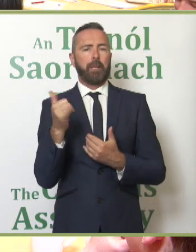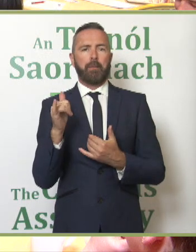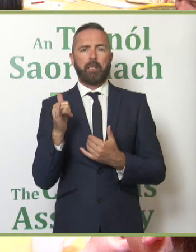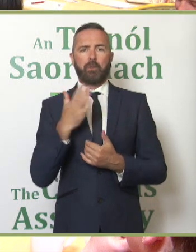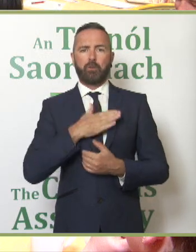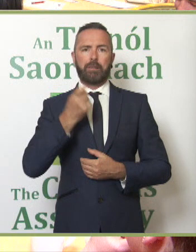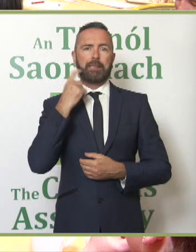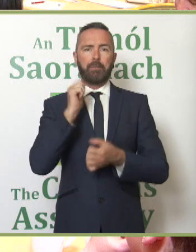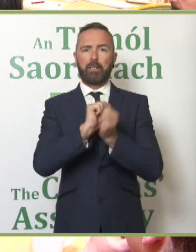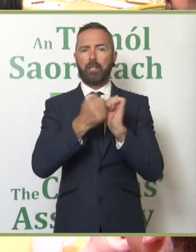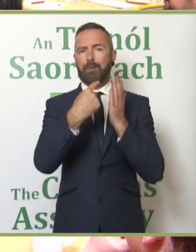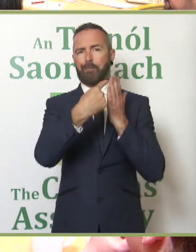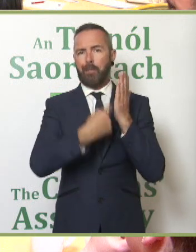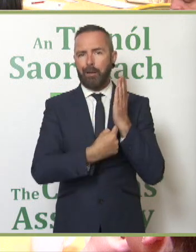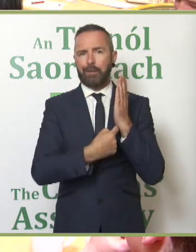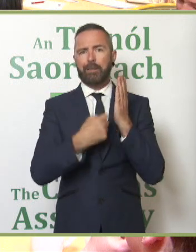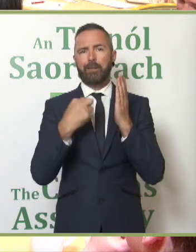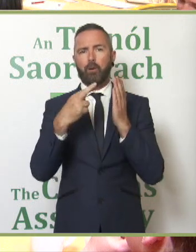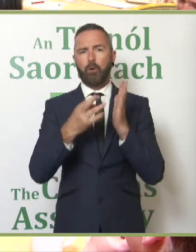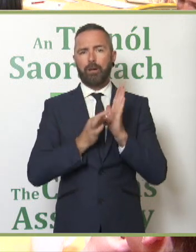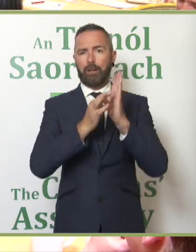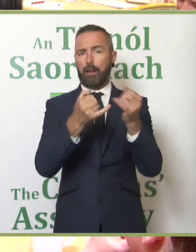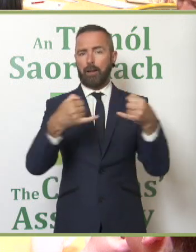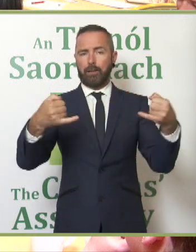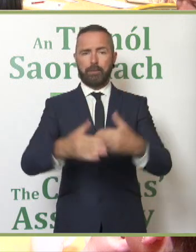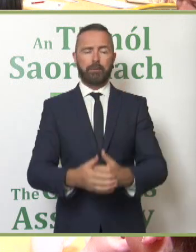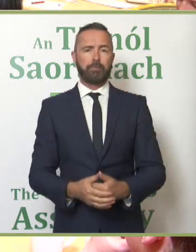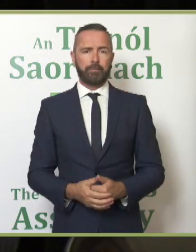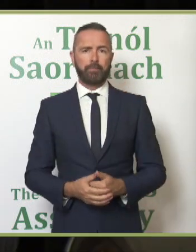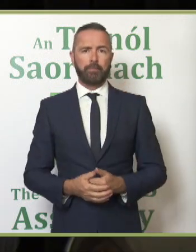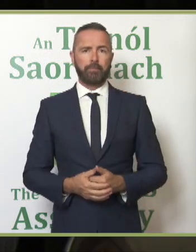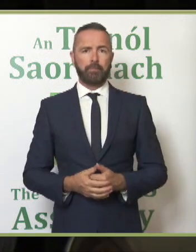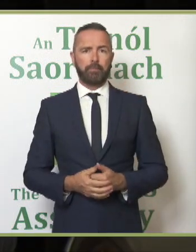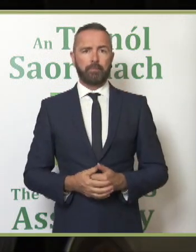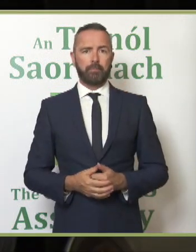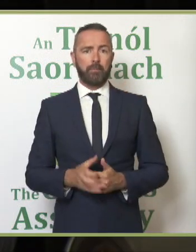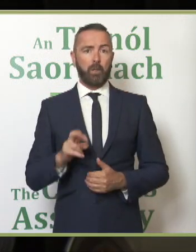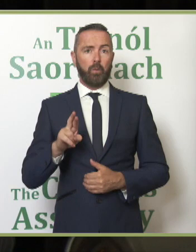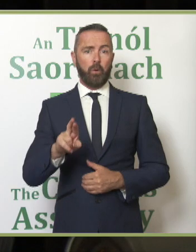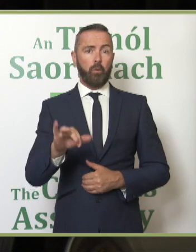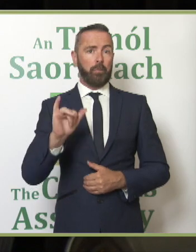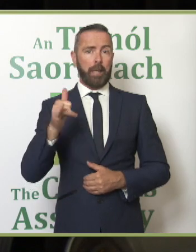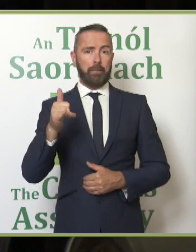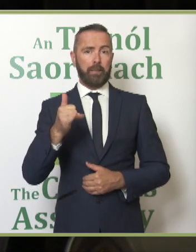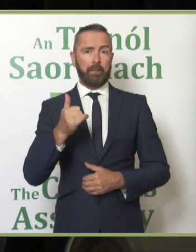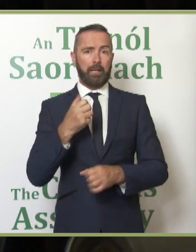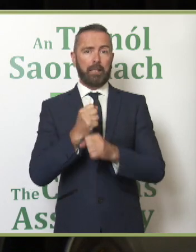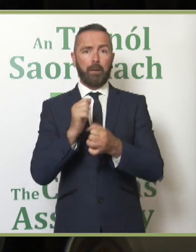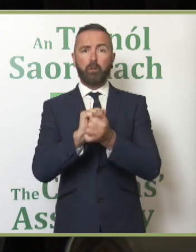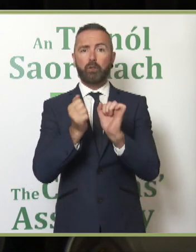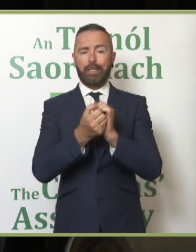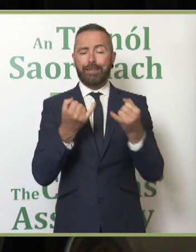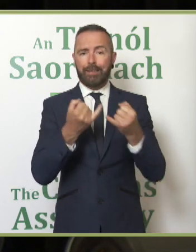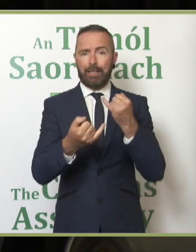simply changing policy or policy guidelines, or it could relate to the details of how laws and policies